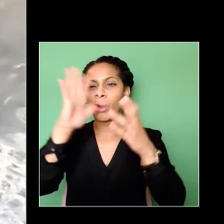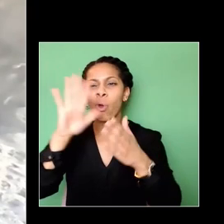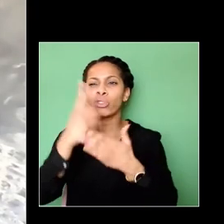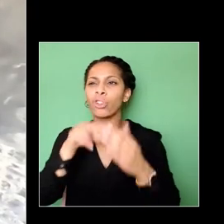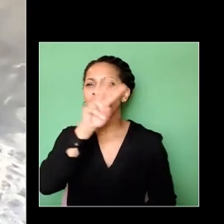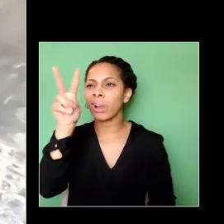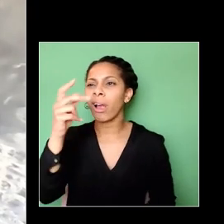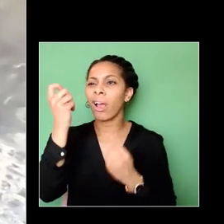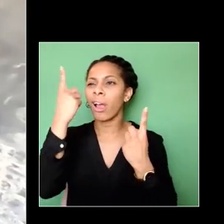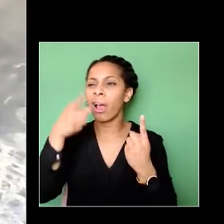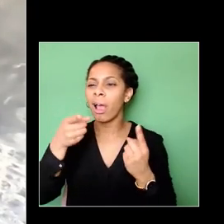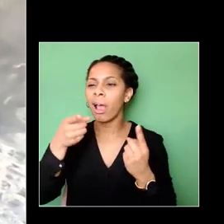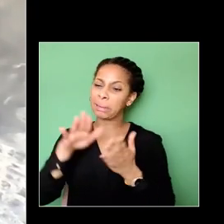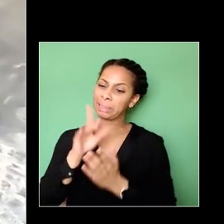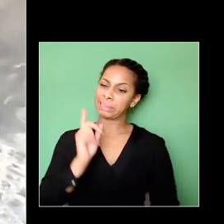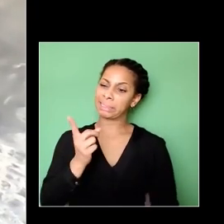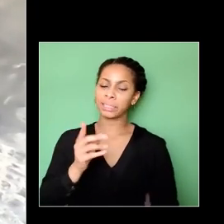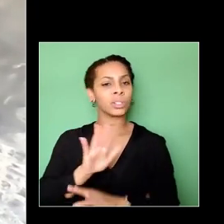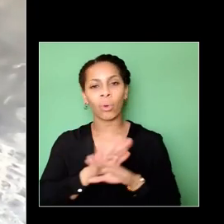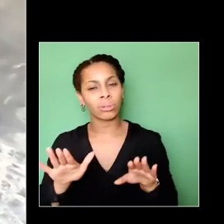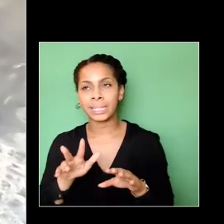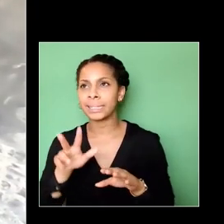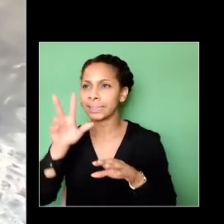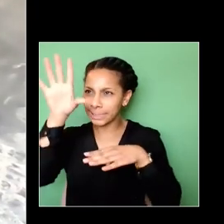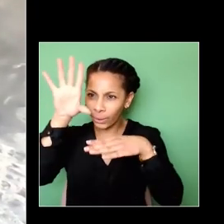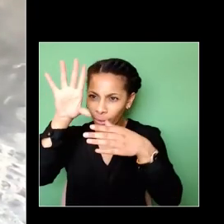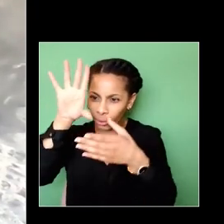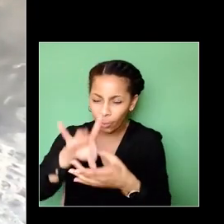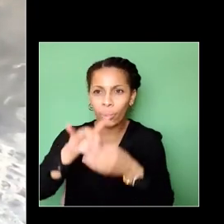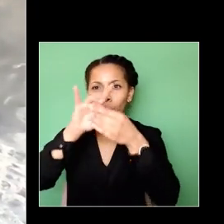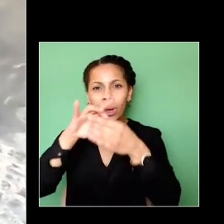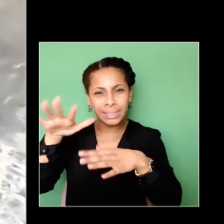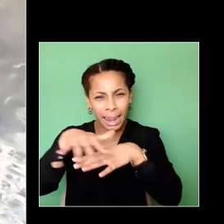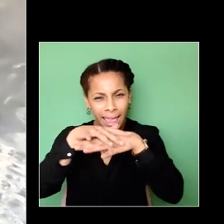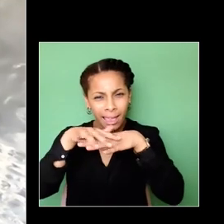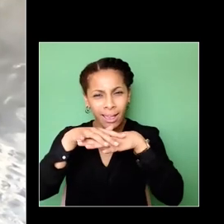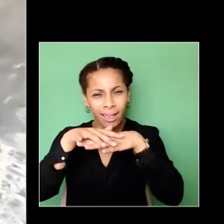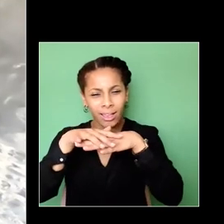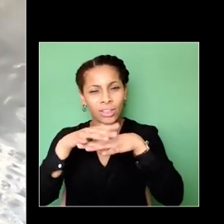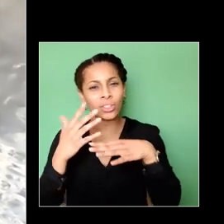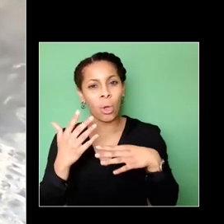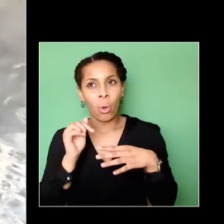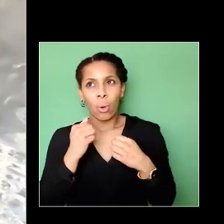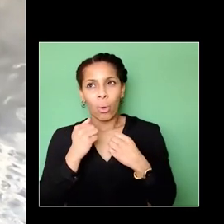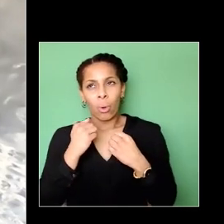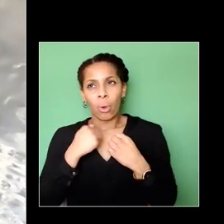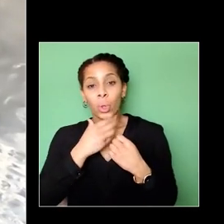justification. So the language there is, it's my way of,